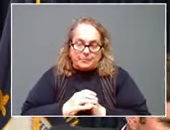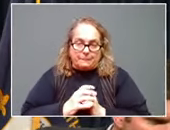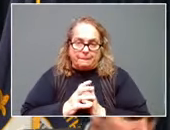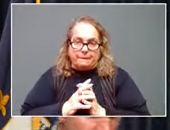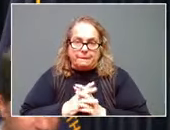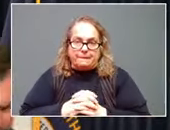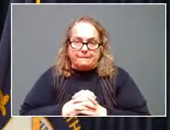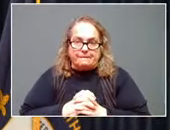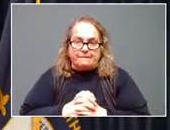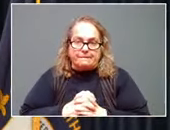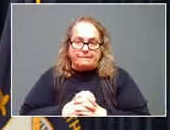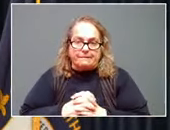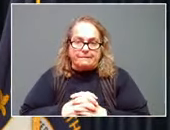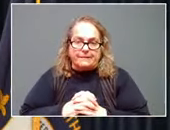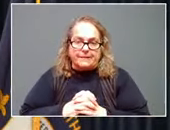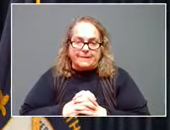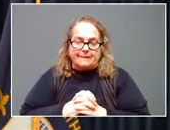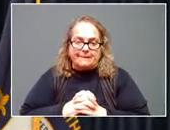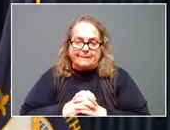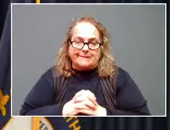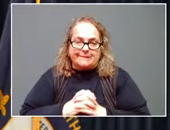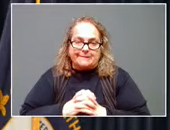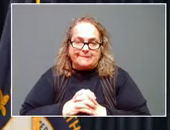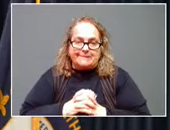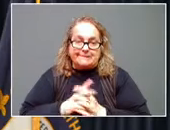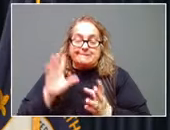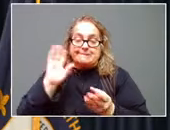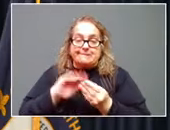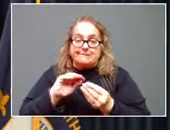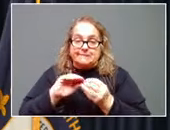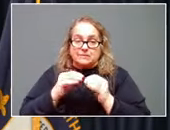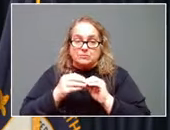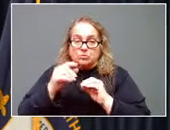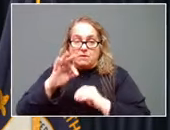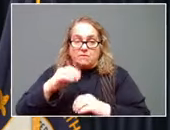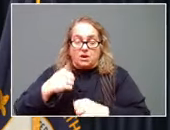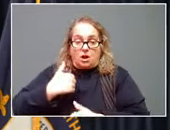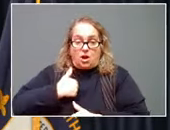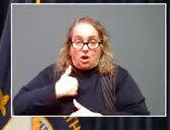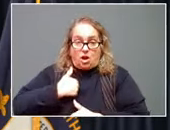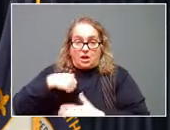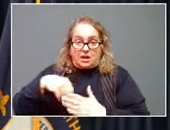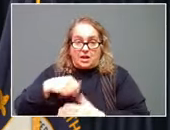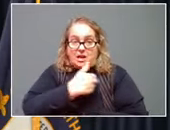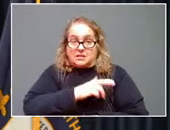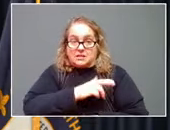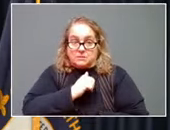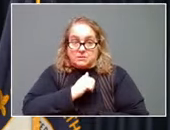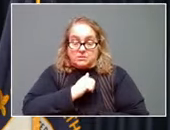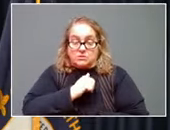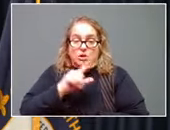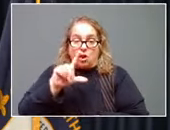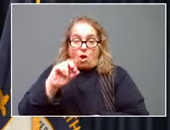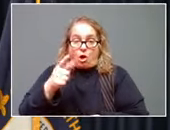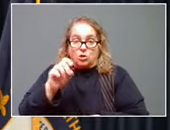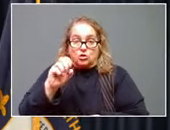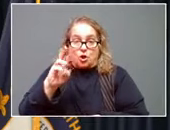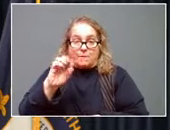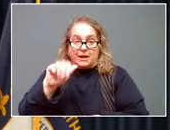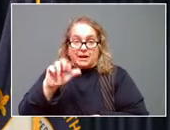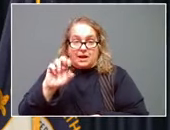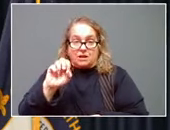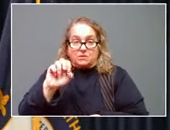Oh, thank you. Total number of guard in hospitals, long-term care, and we have about 8